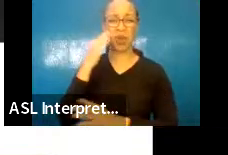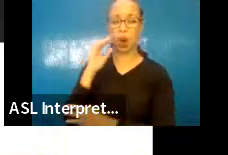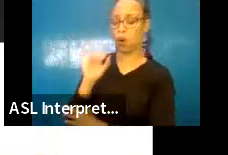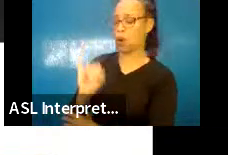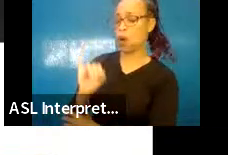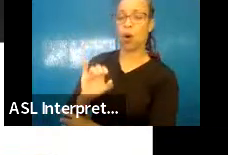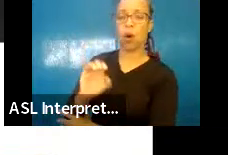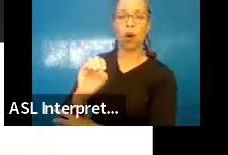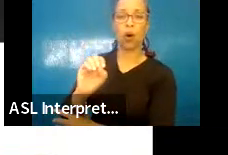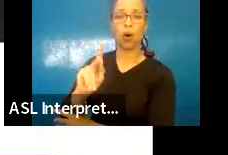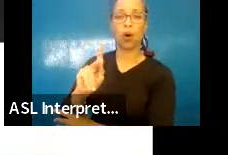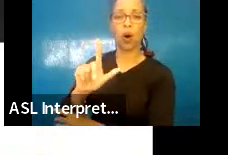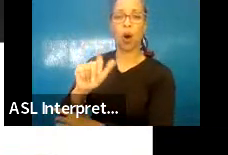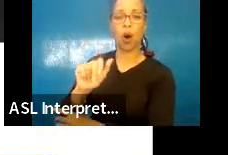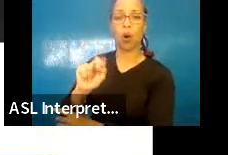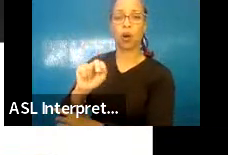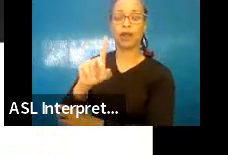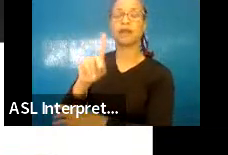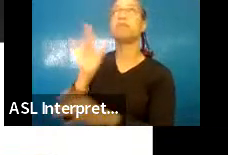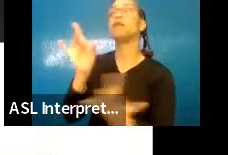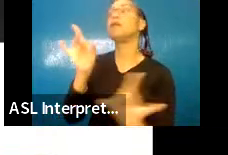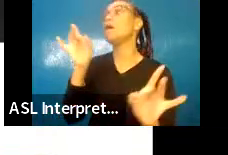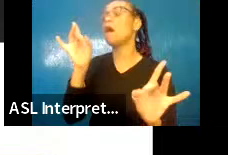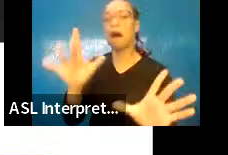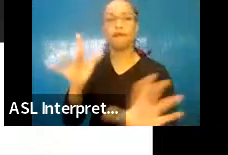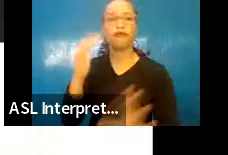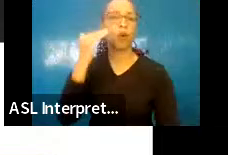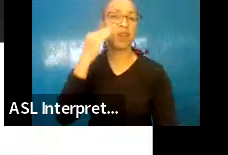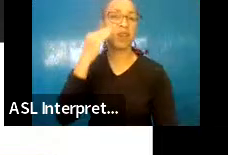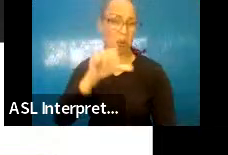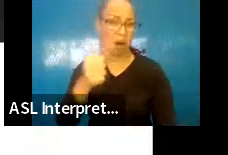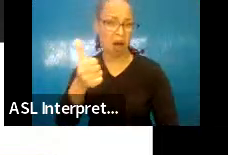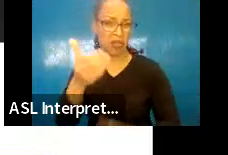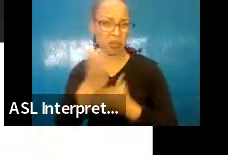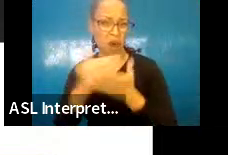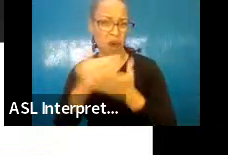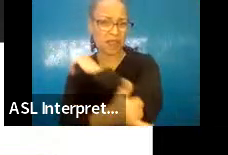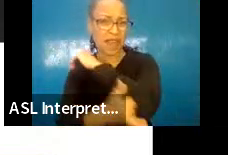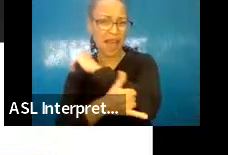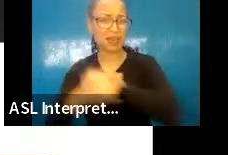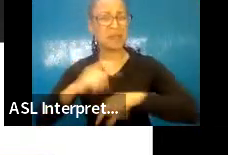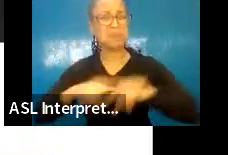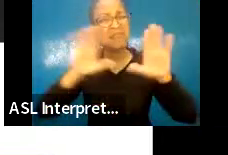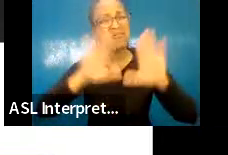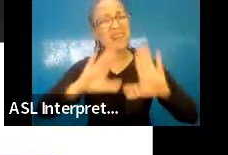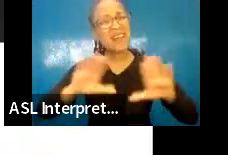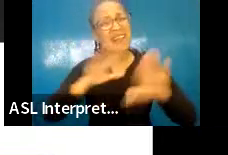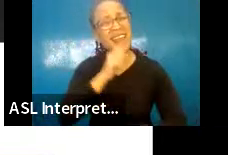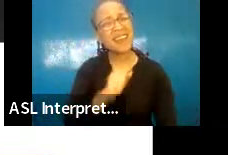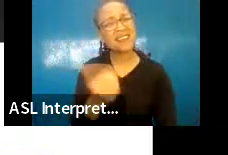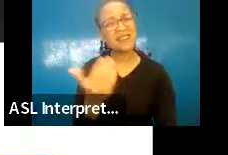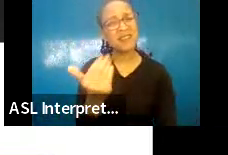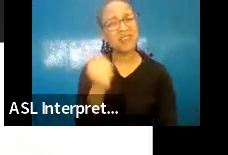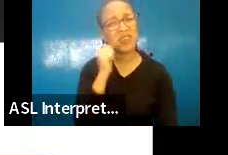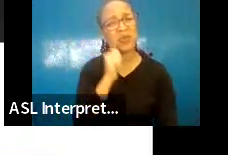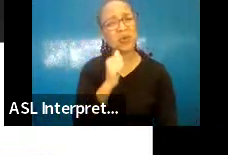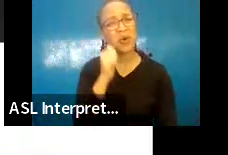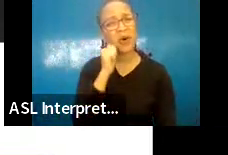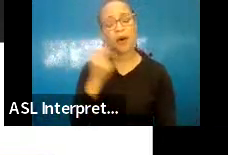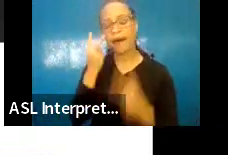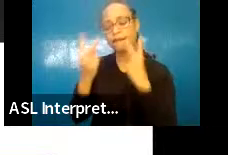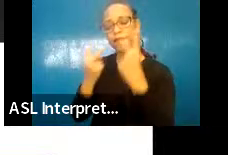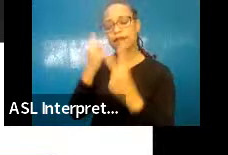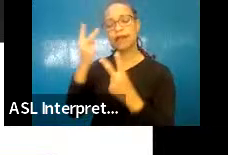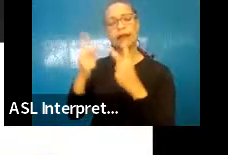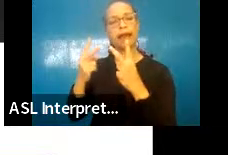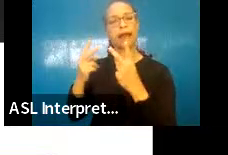it's just been horrific, and we know it's been happening in other parts of the county. But on Sunday, a 15-year-old girl who was visiting